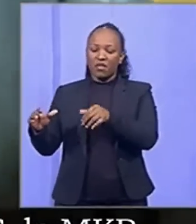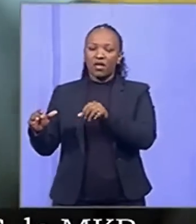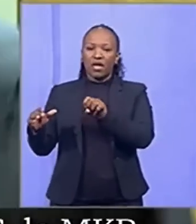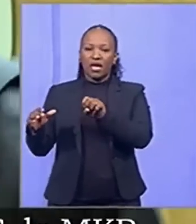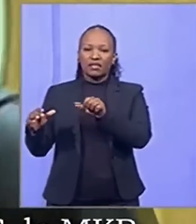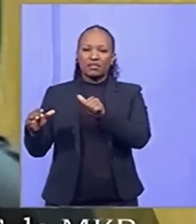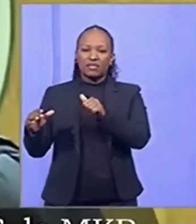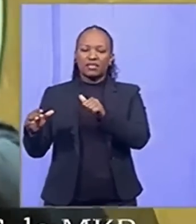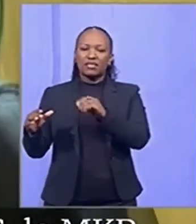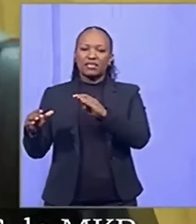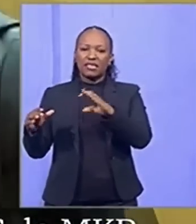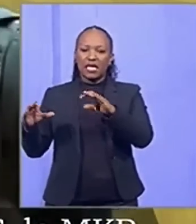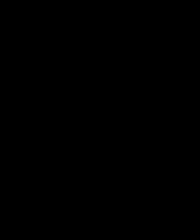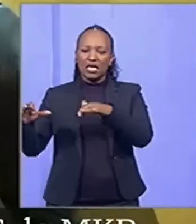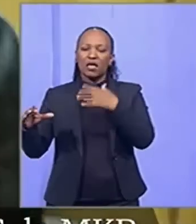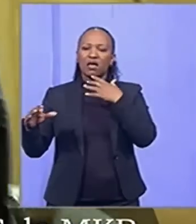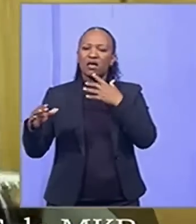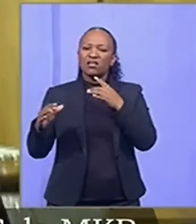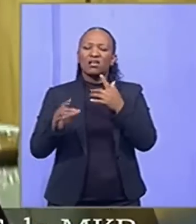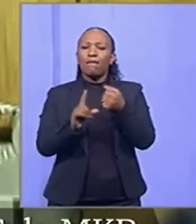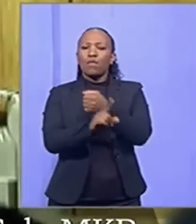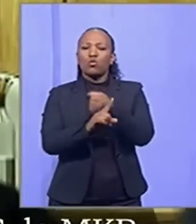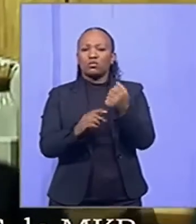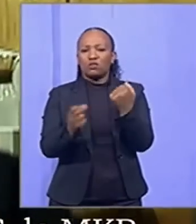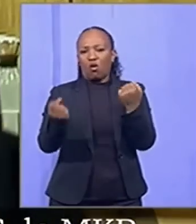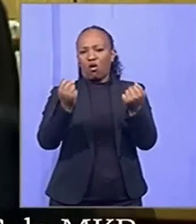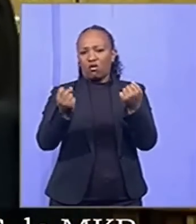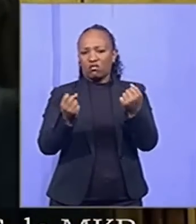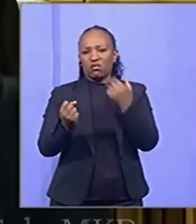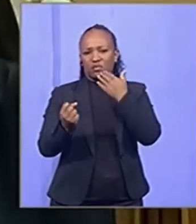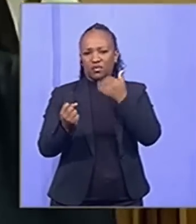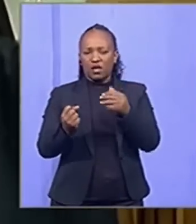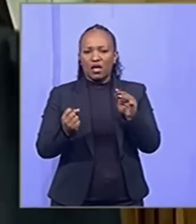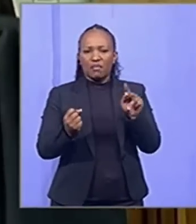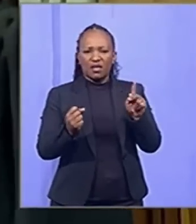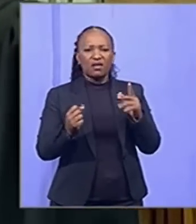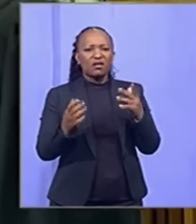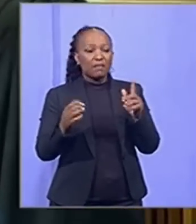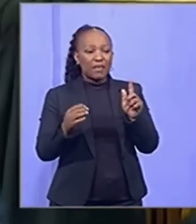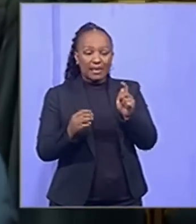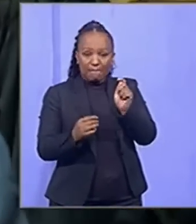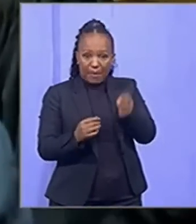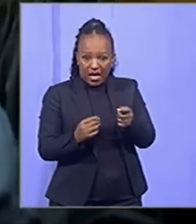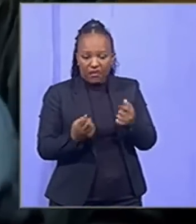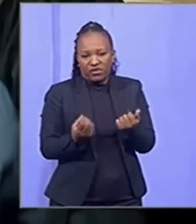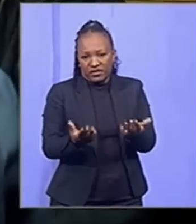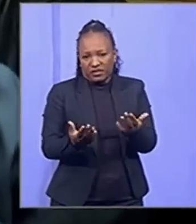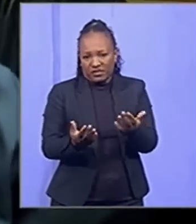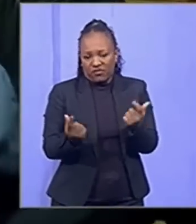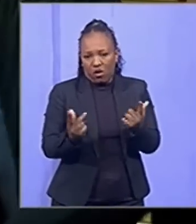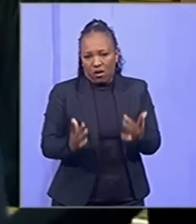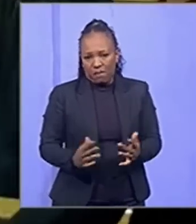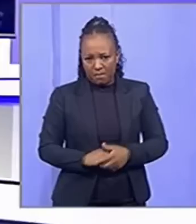e le tshebediso e mpe ya lekgotla la dinyewe. MK e laelwa ho ka lefella ditjeo tsa kgotla.